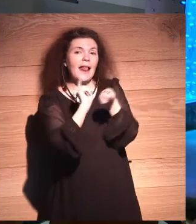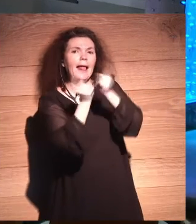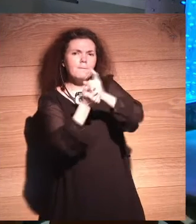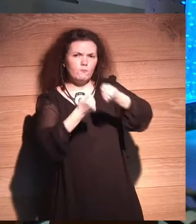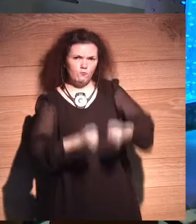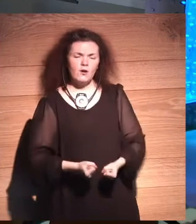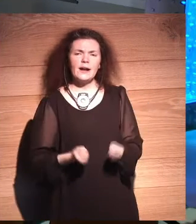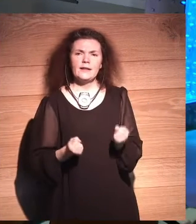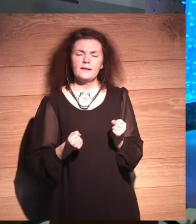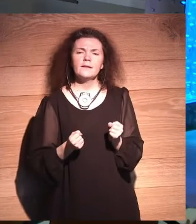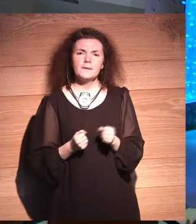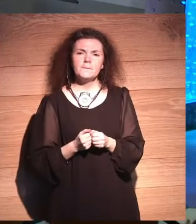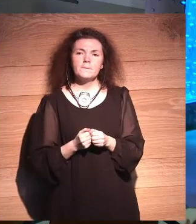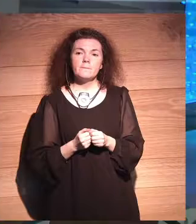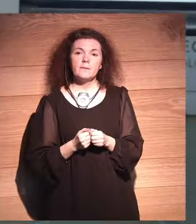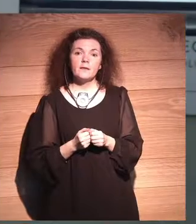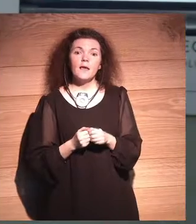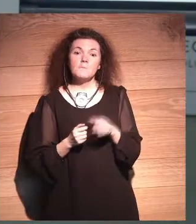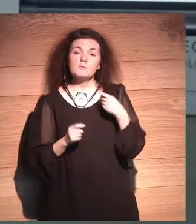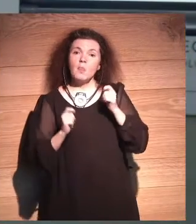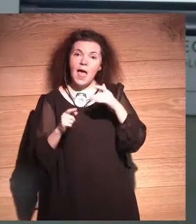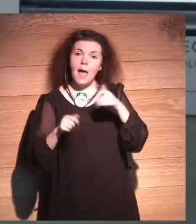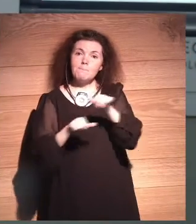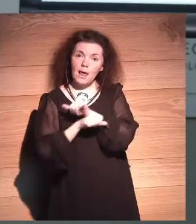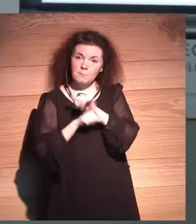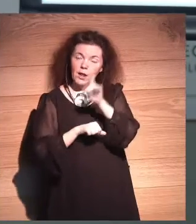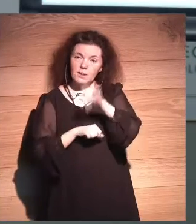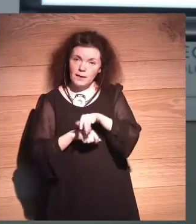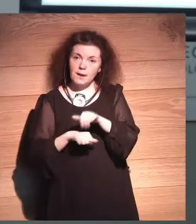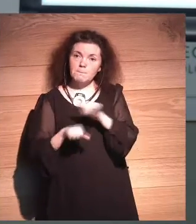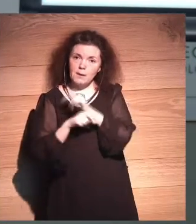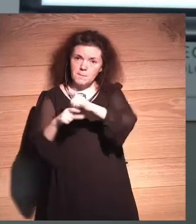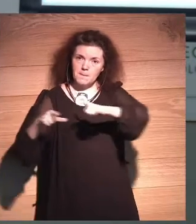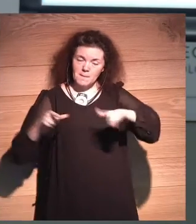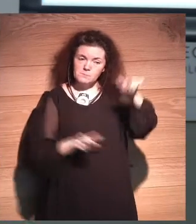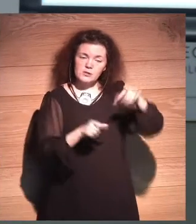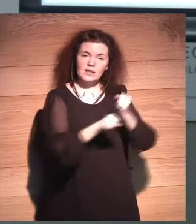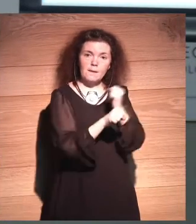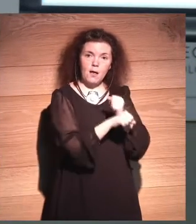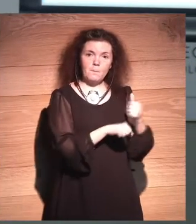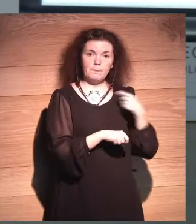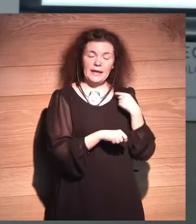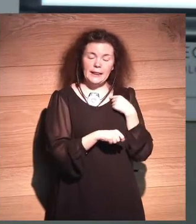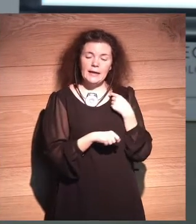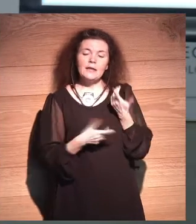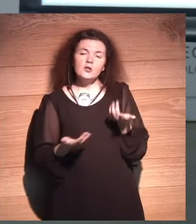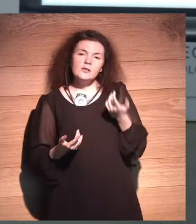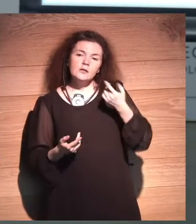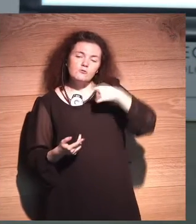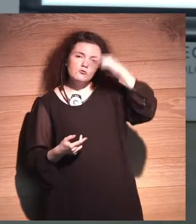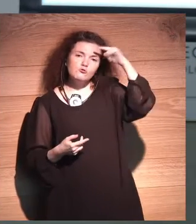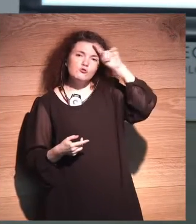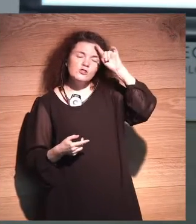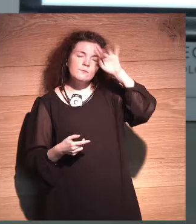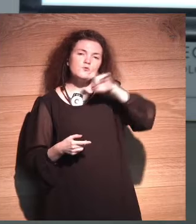and creating new jobs for other people. And yet we don't know how to manage these situations well. This is not